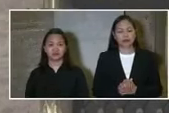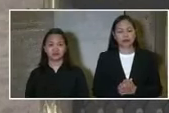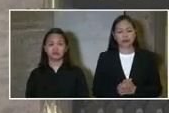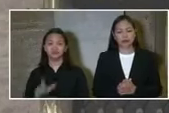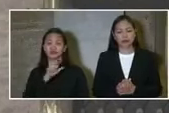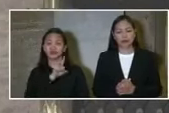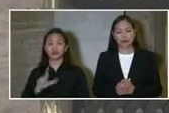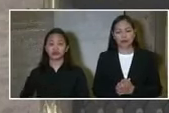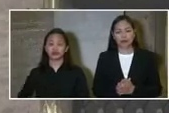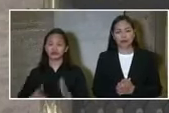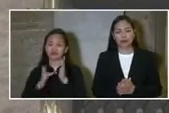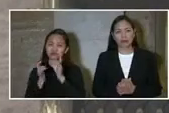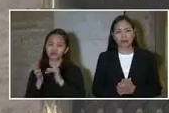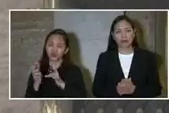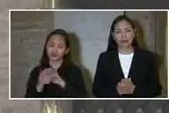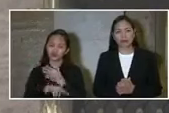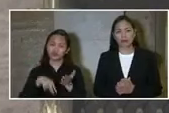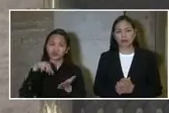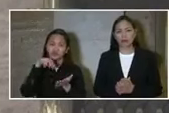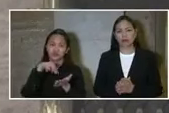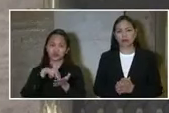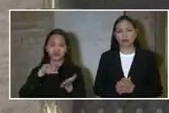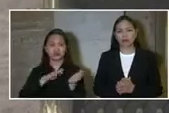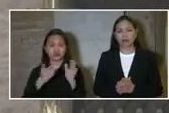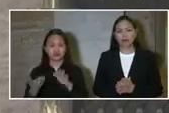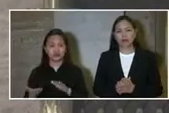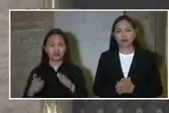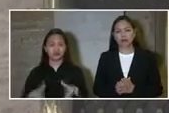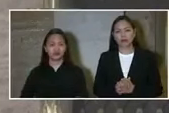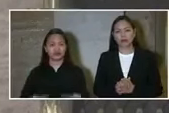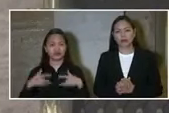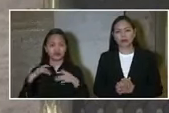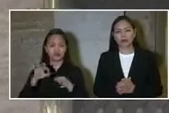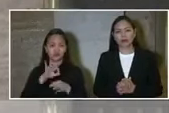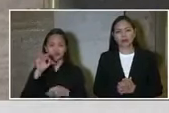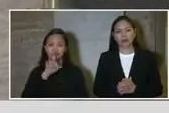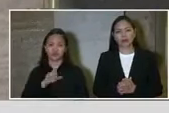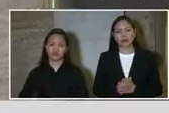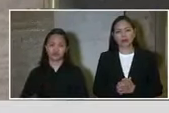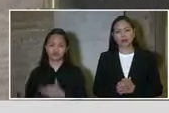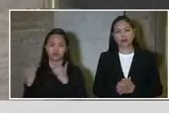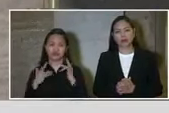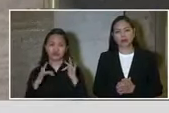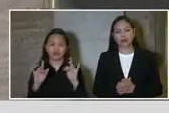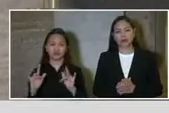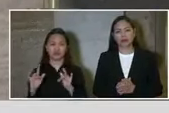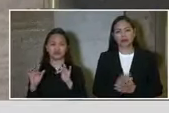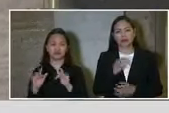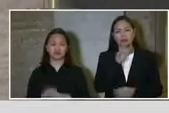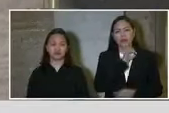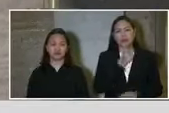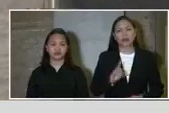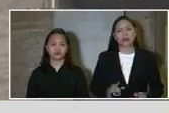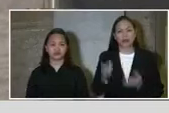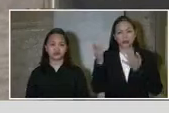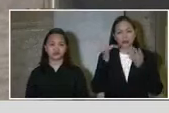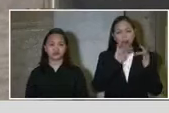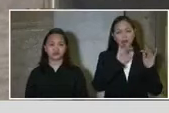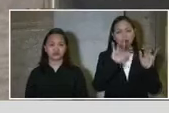Lord Jesus, you raised the dead to life in the Spirit. Lord, have mercy. Lord, have